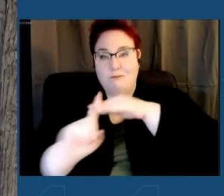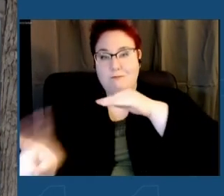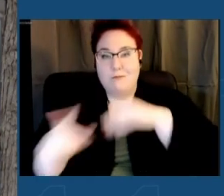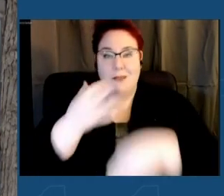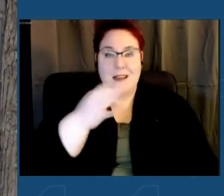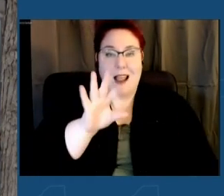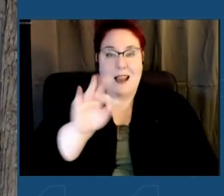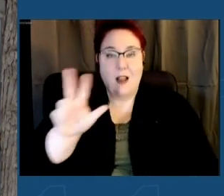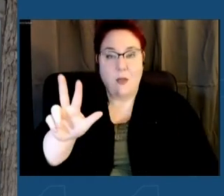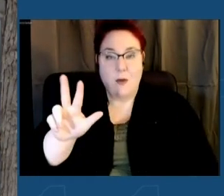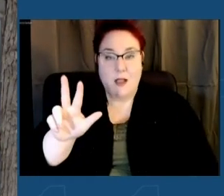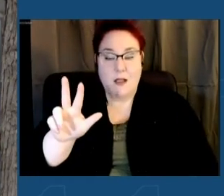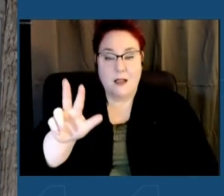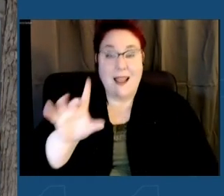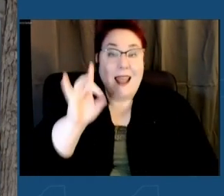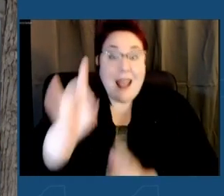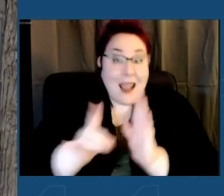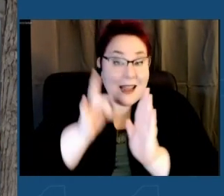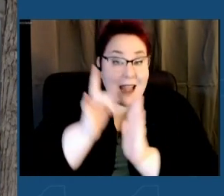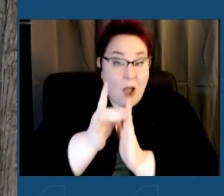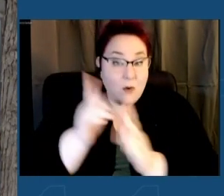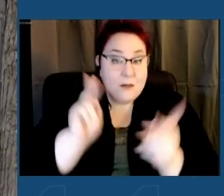8 hours to get people out of elevators.